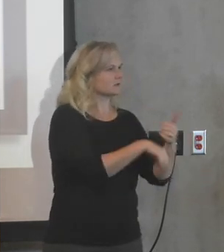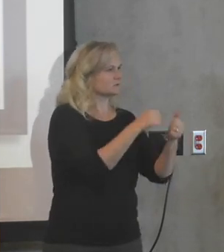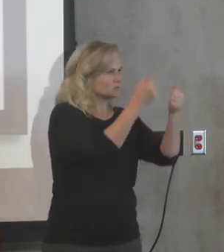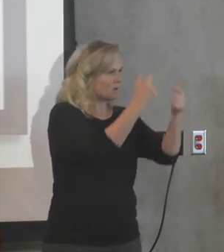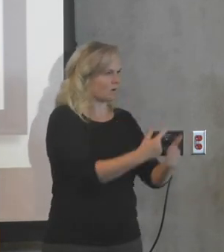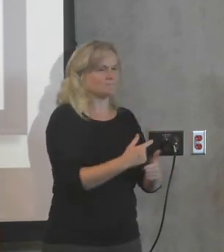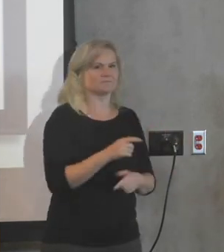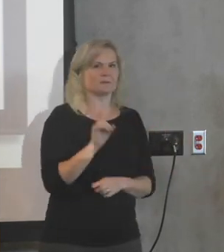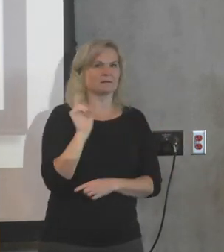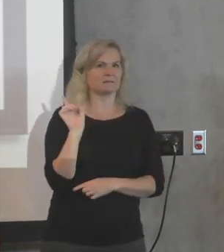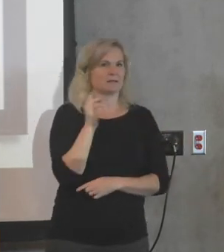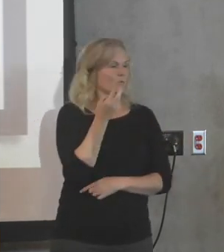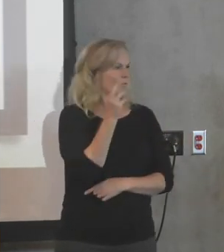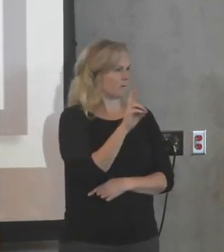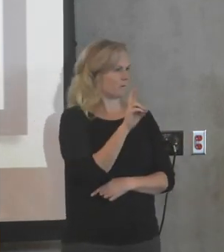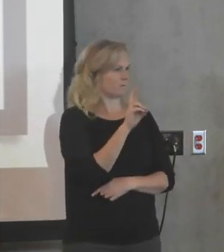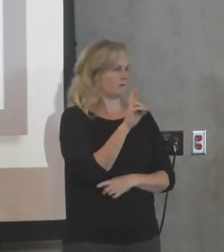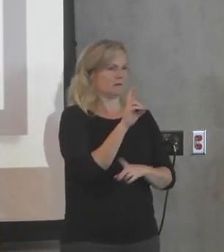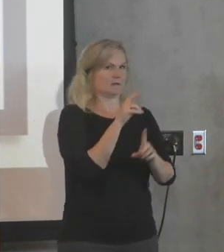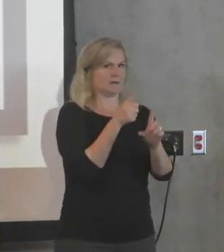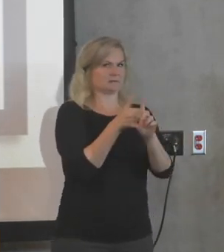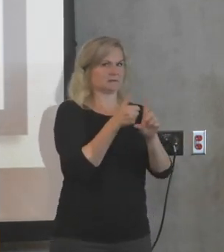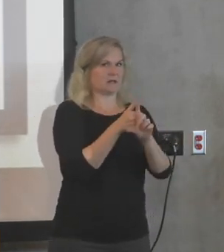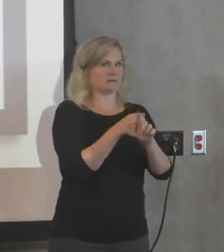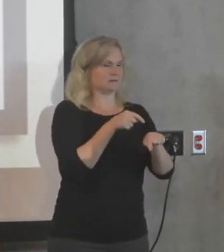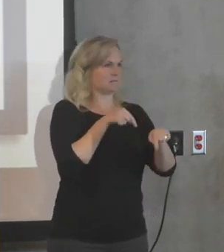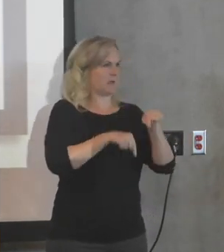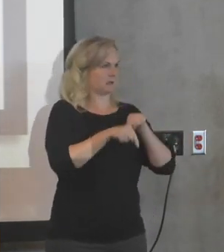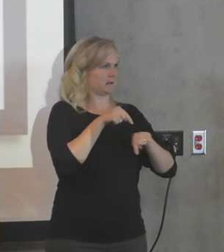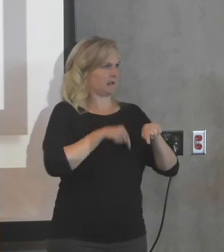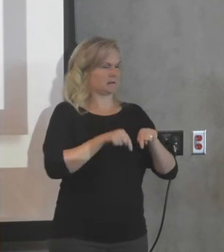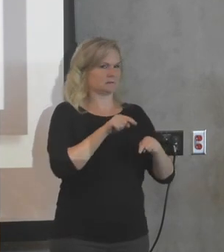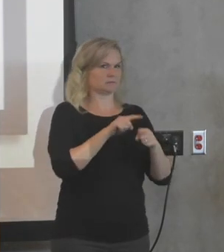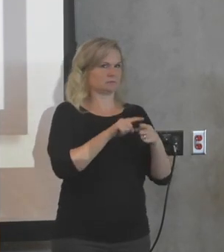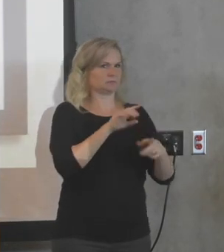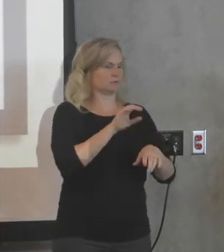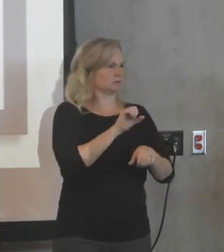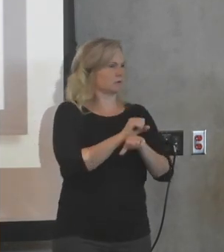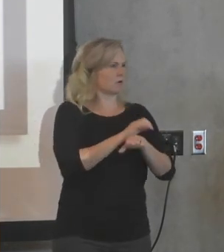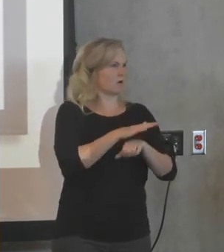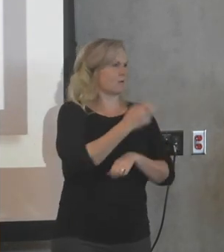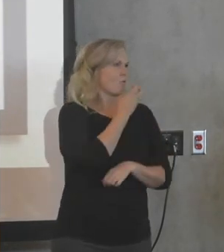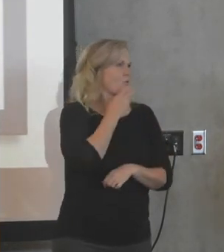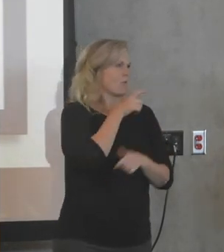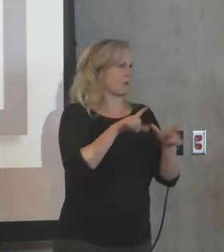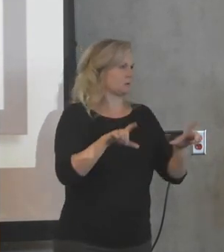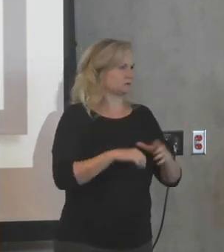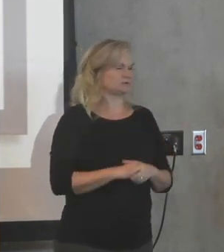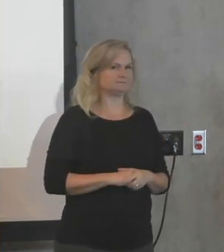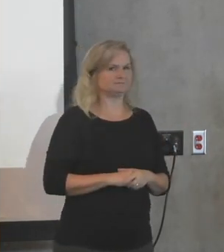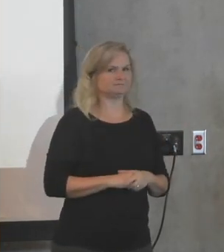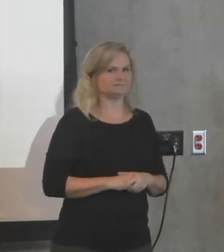And this is Homer. He's backing up to work on oral language. We love this little visual.